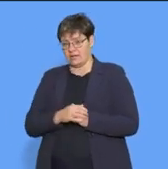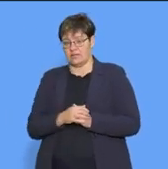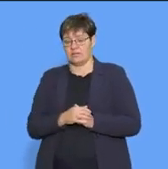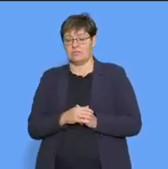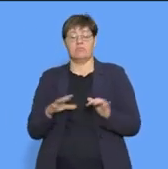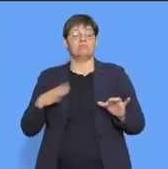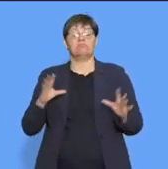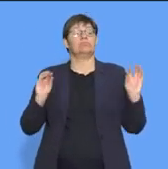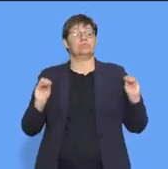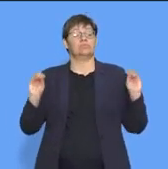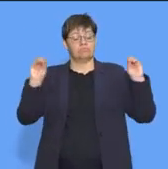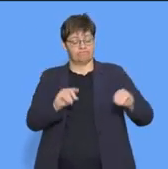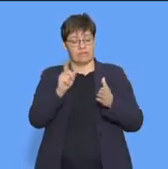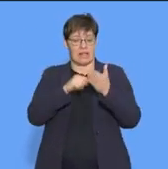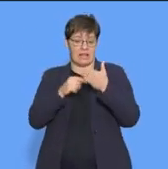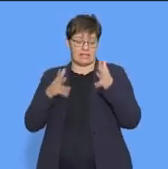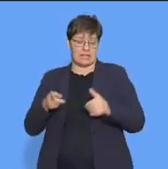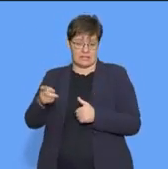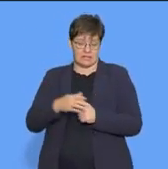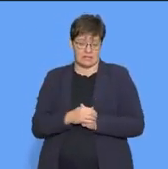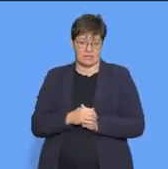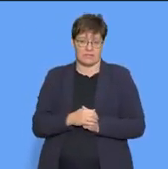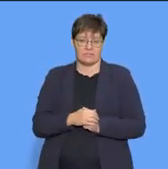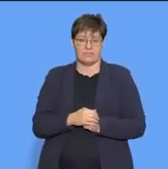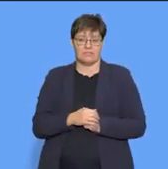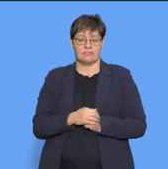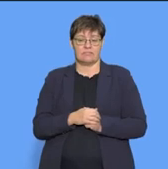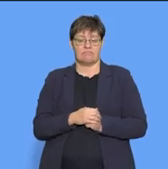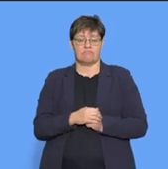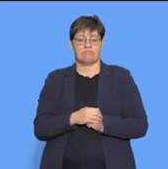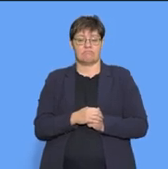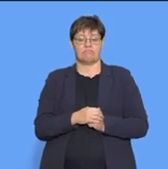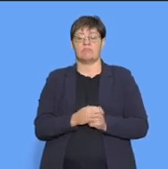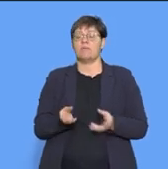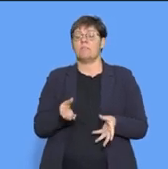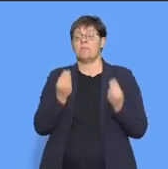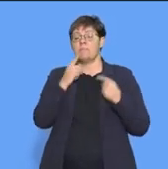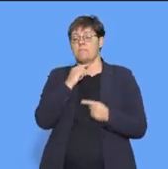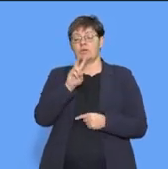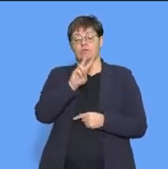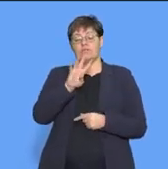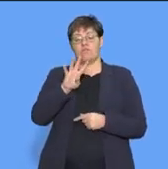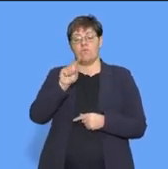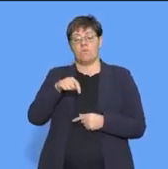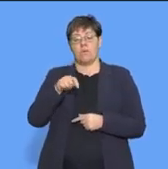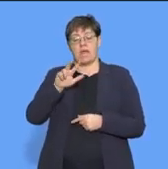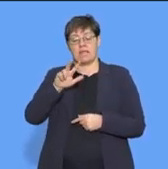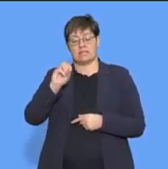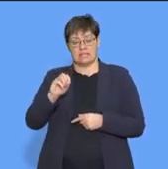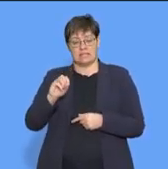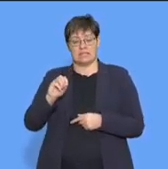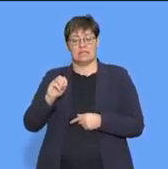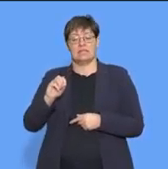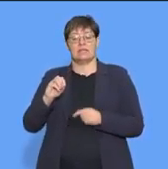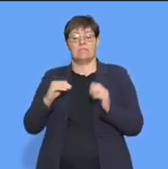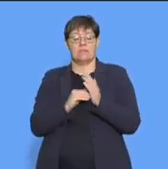AB. Okay, and all that's left to do is put it into the calculator, and the calculator will give us this answer here